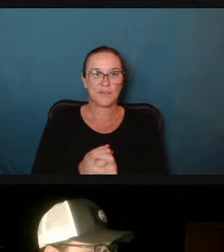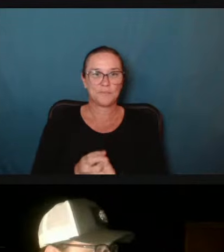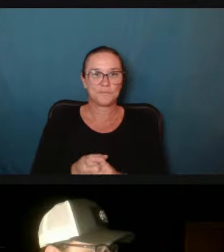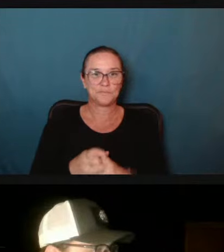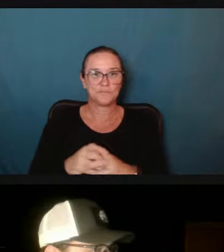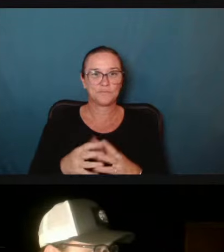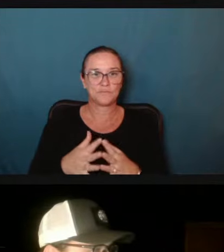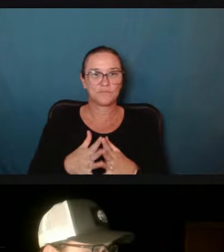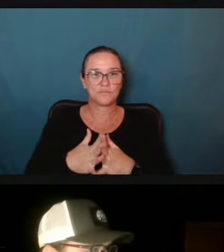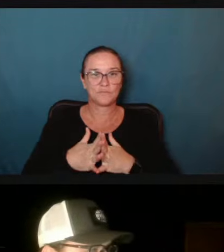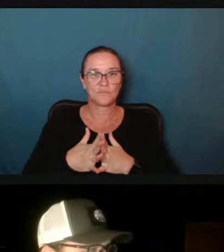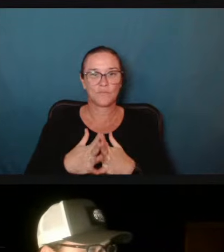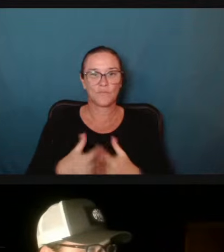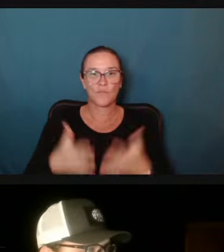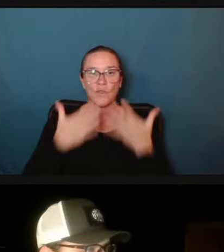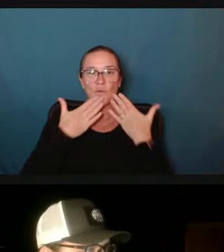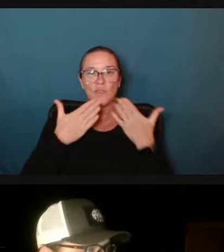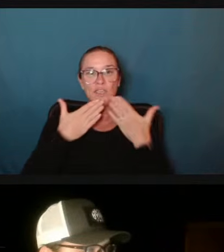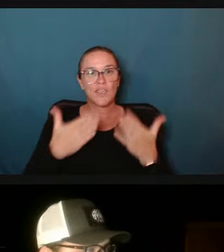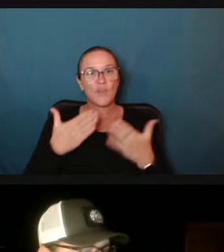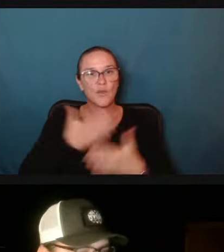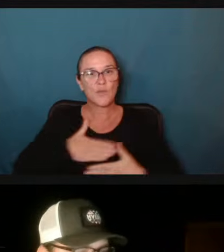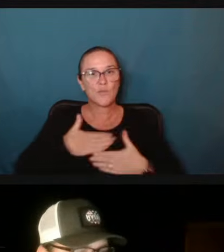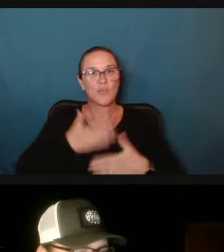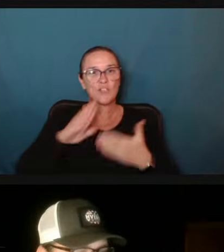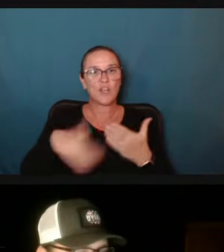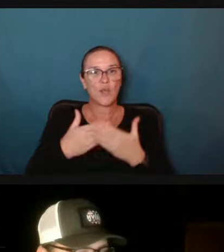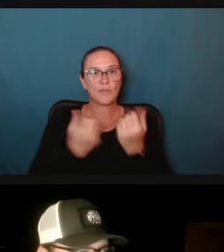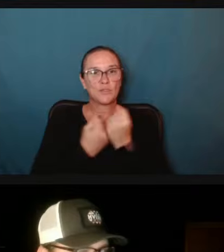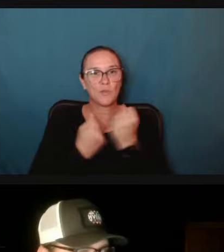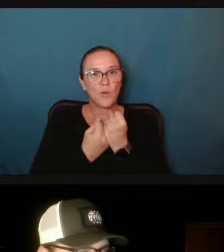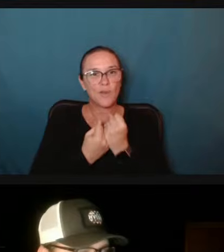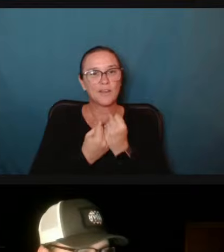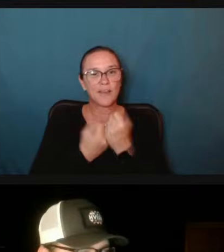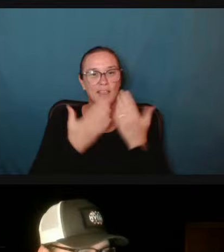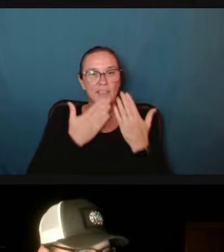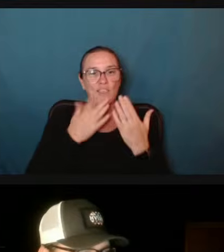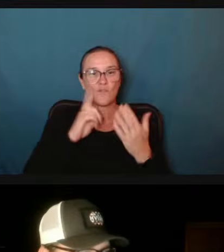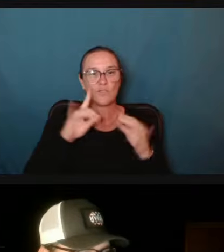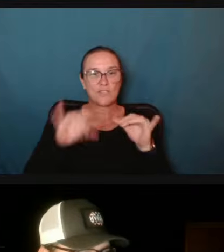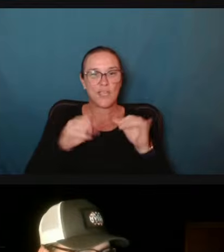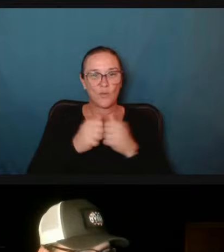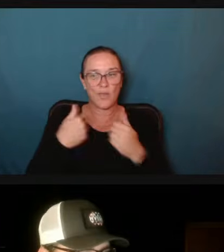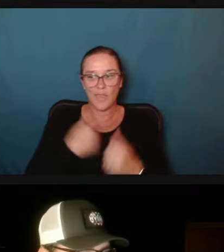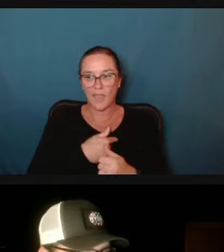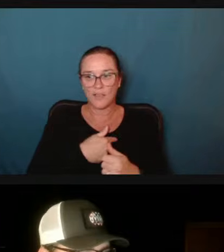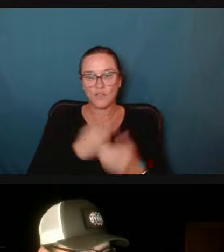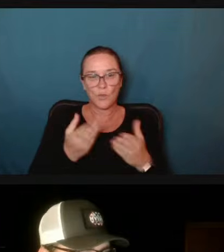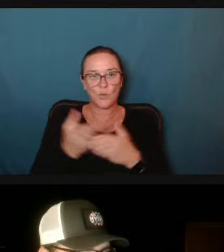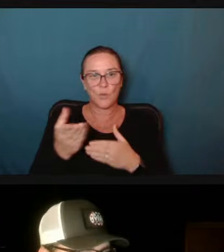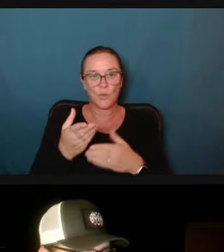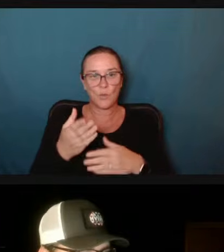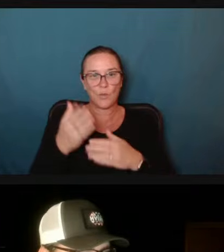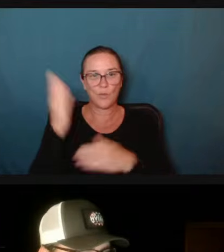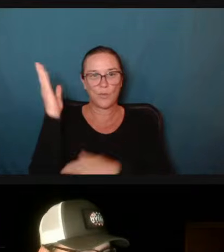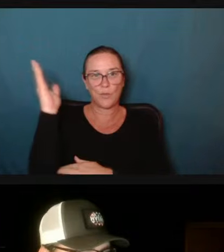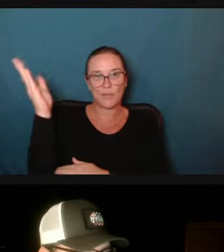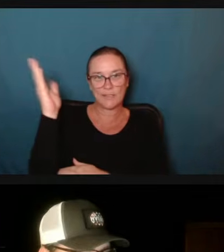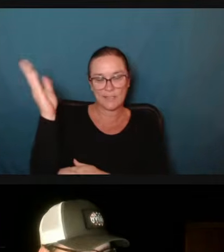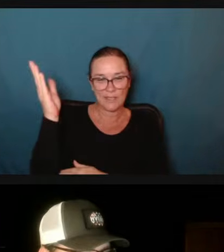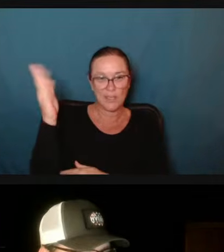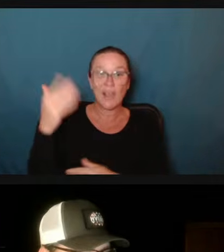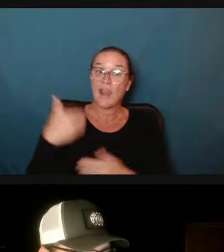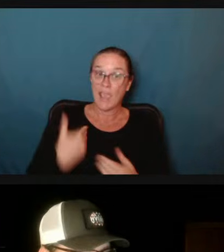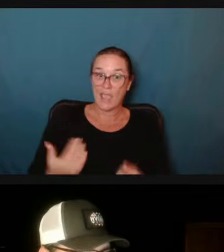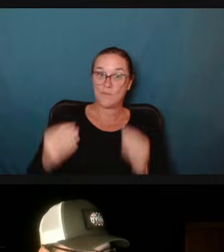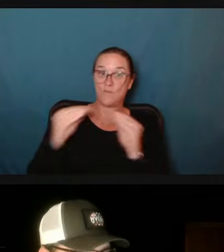Wow. Thank you guys. I appreciate all your support. Thanks for sticking with us and through this presentation. As I mentioned, there was more that was part